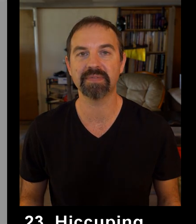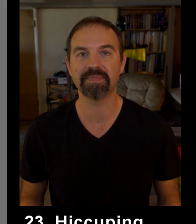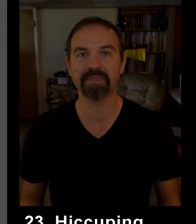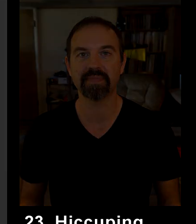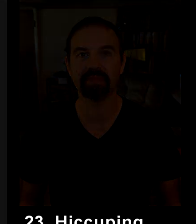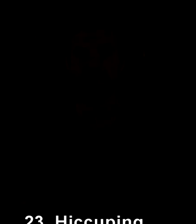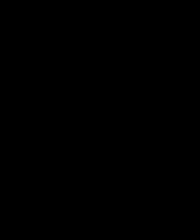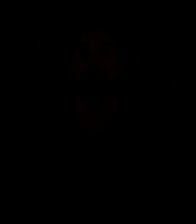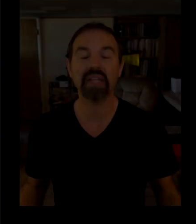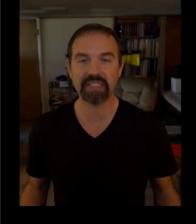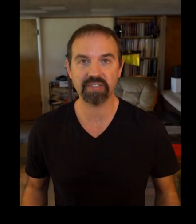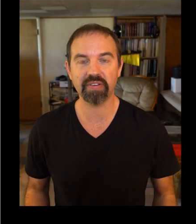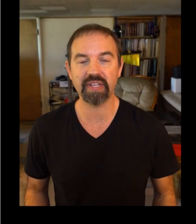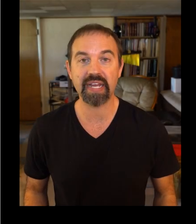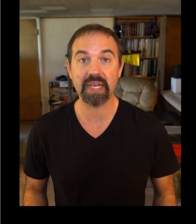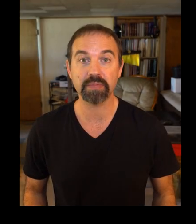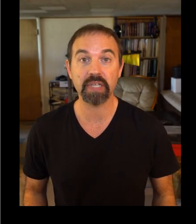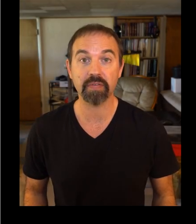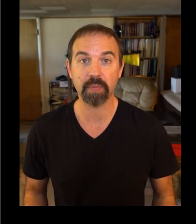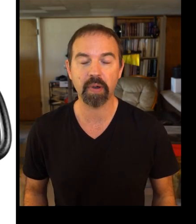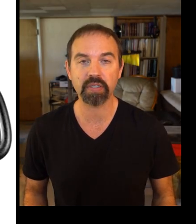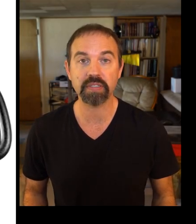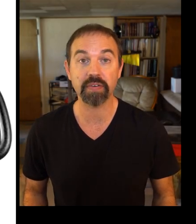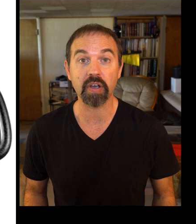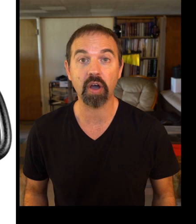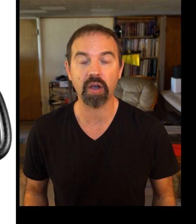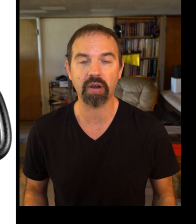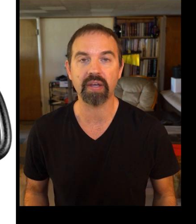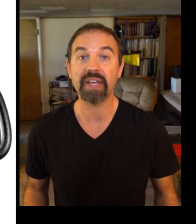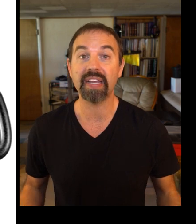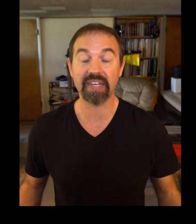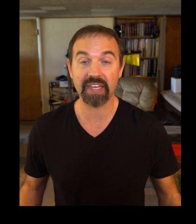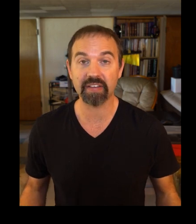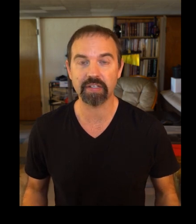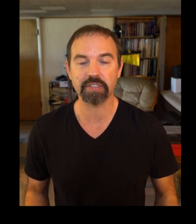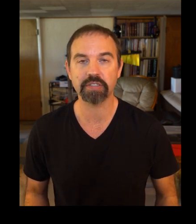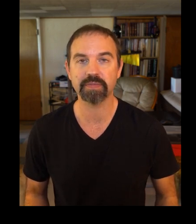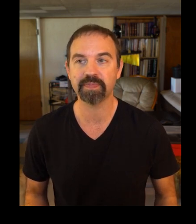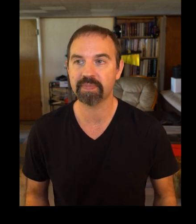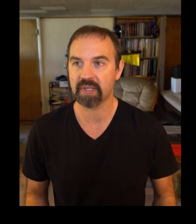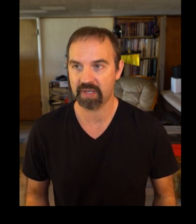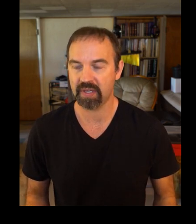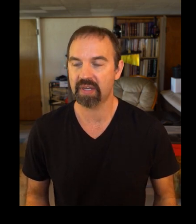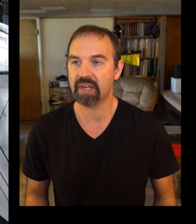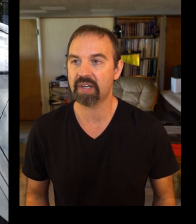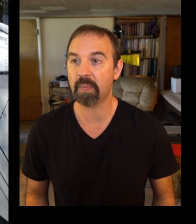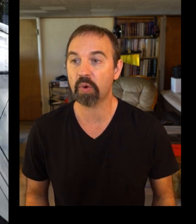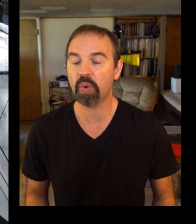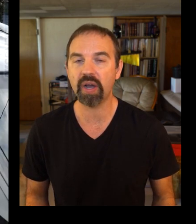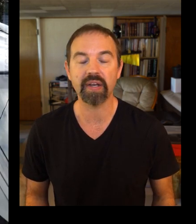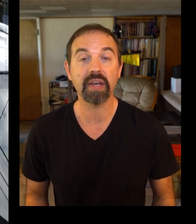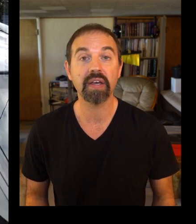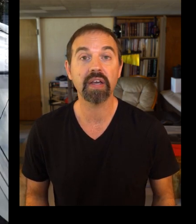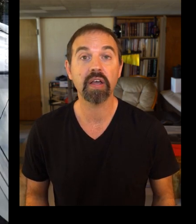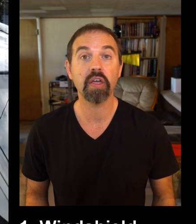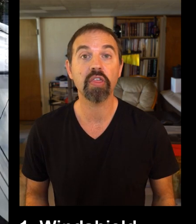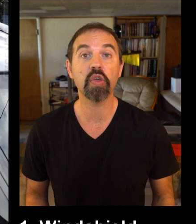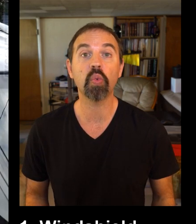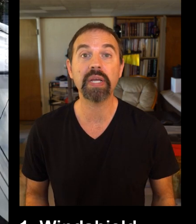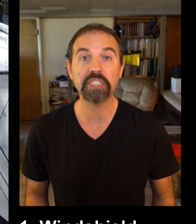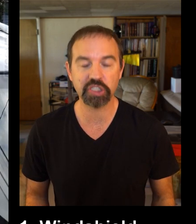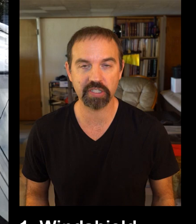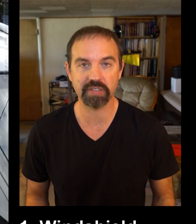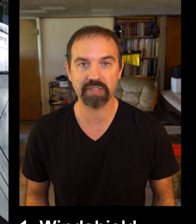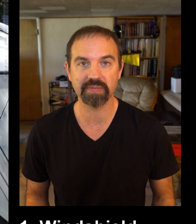hiccups. Let's learn the names of the parts of a car in English. Number 1,